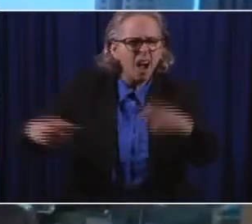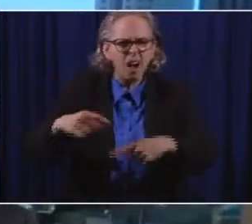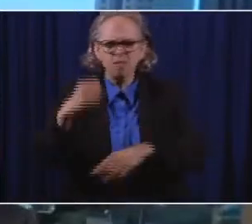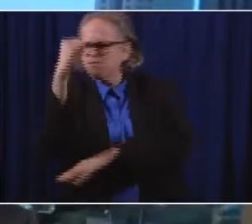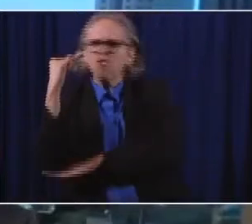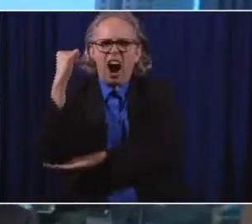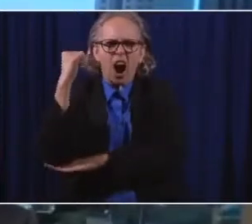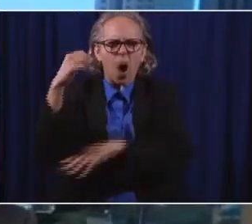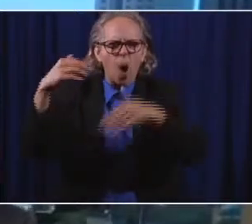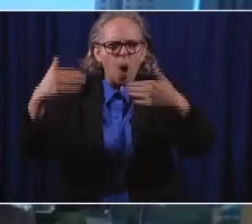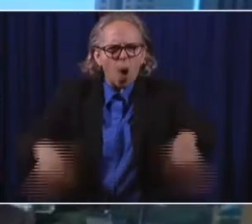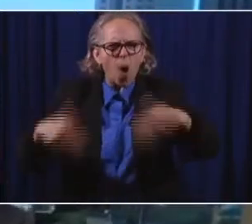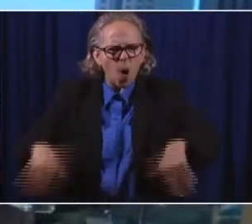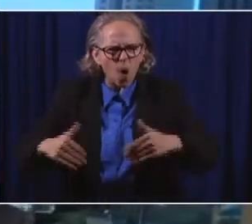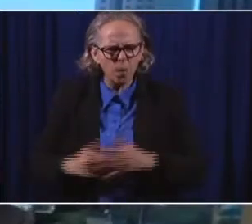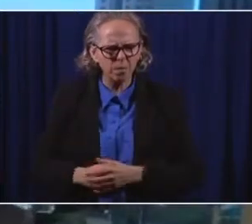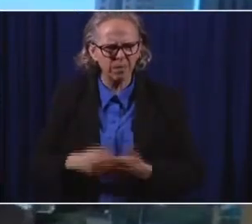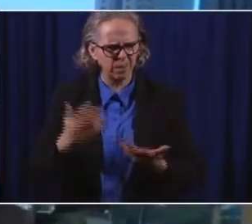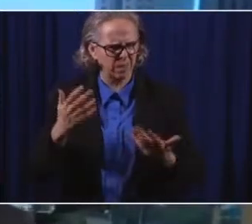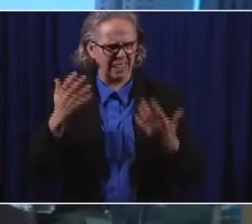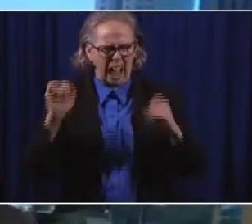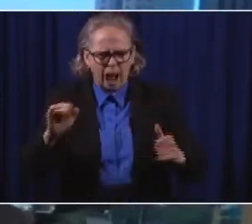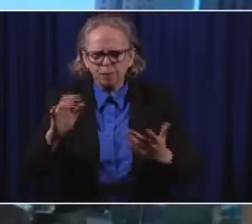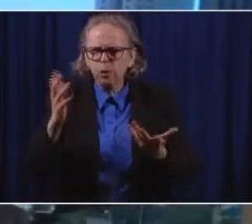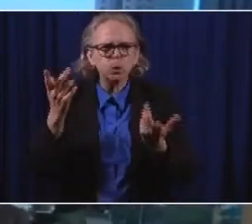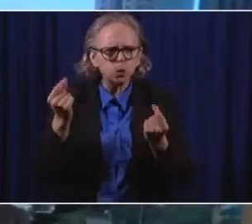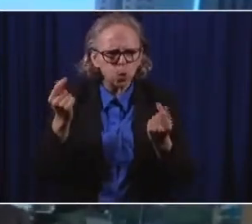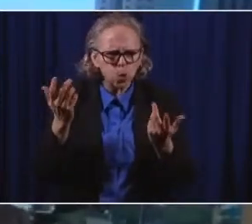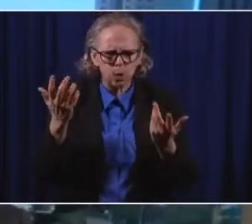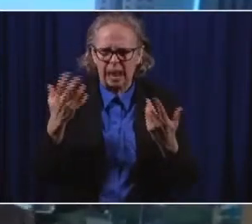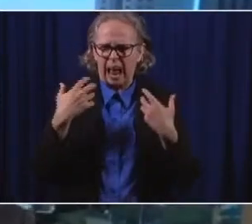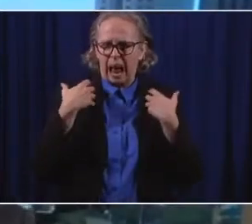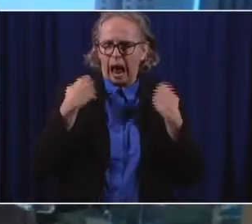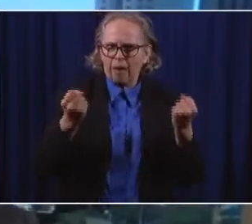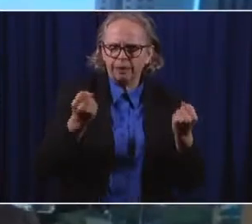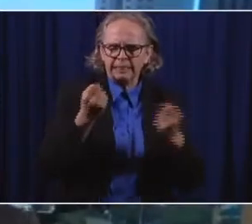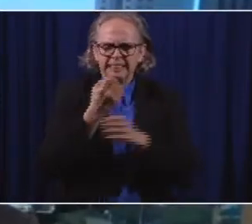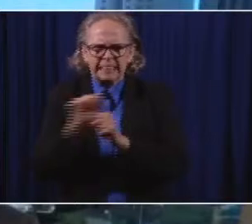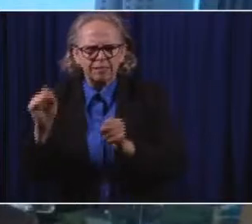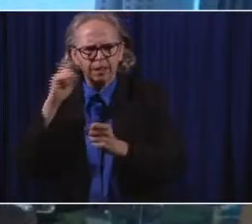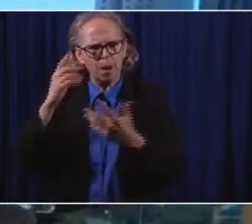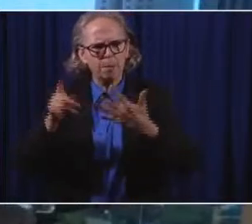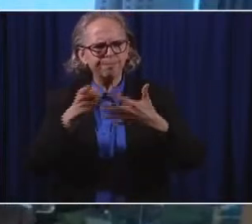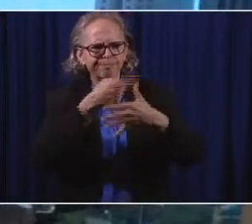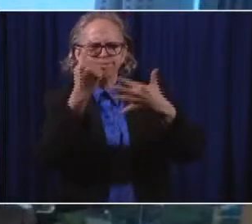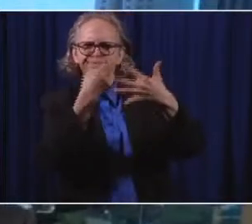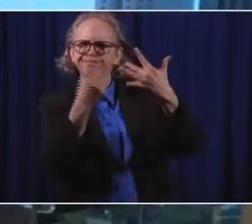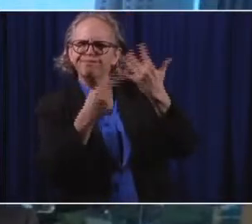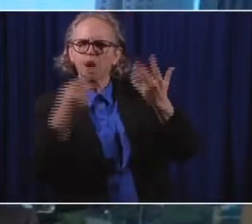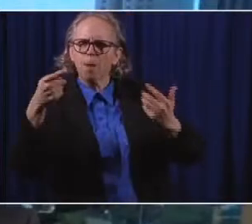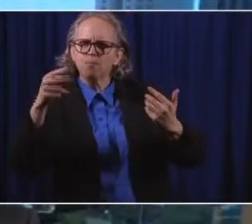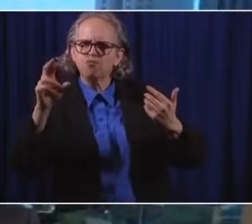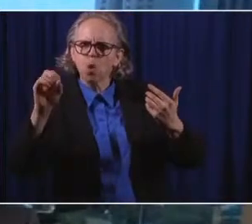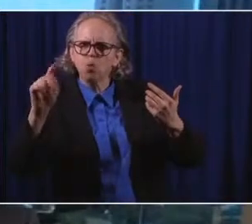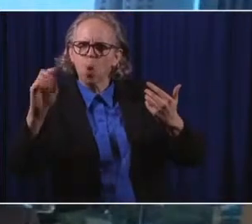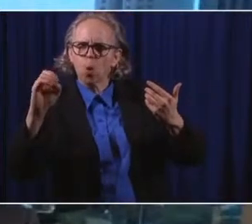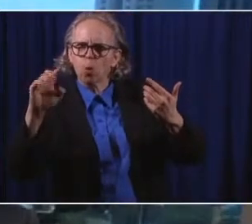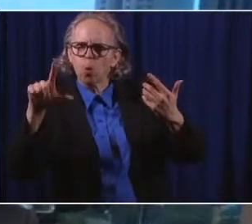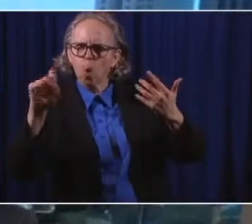health and safety protocols were put in place. So we worked with the Ohio Department of Health and the United States Centers for Disease Control to put in